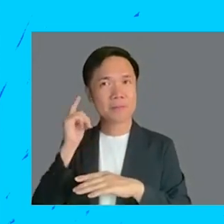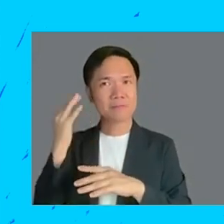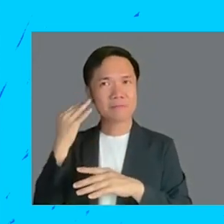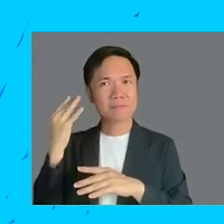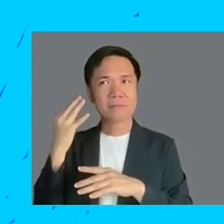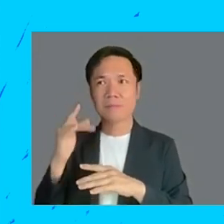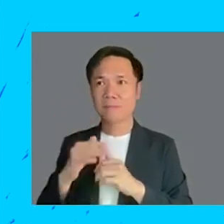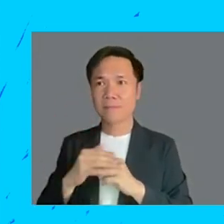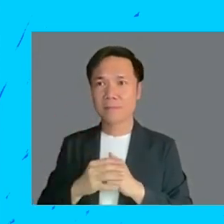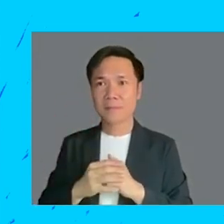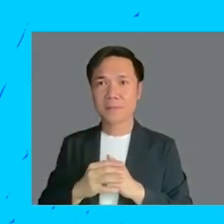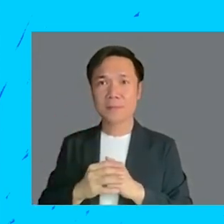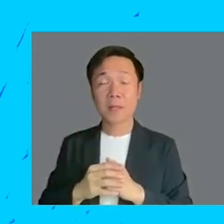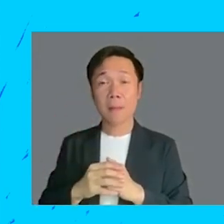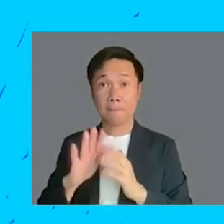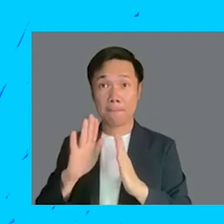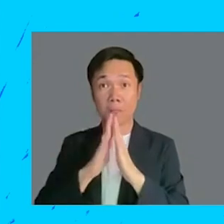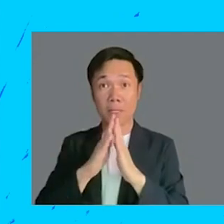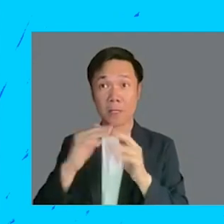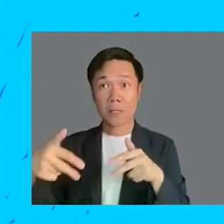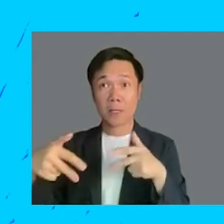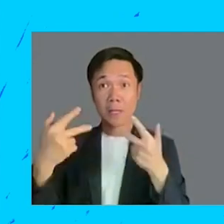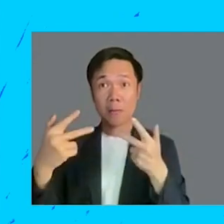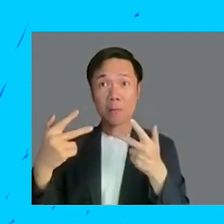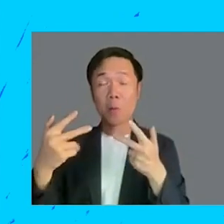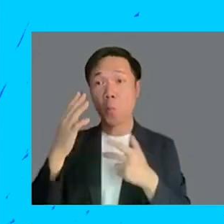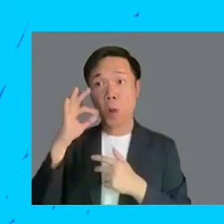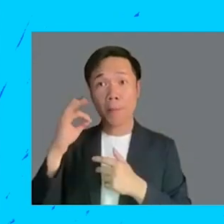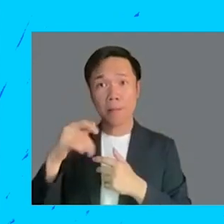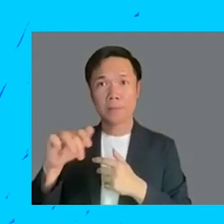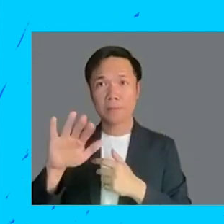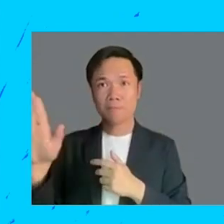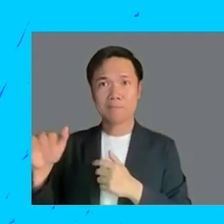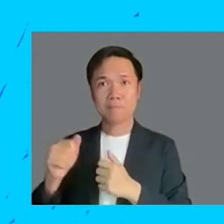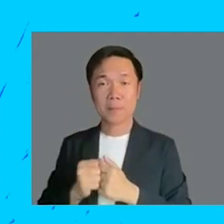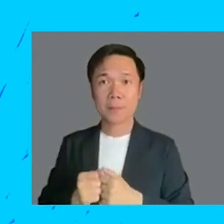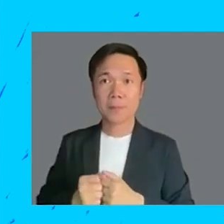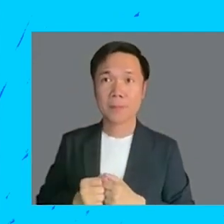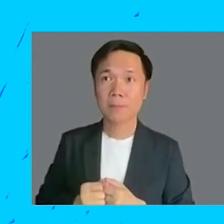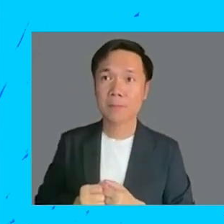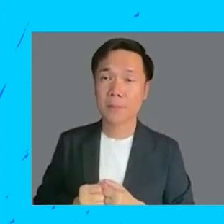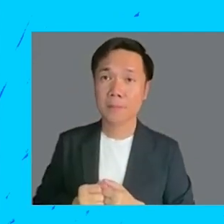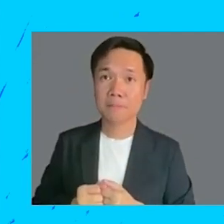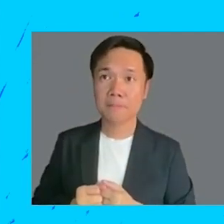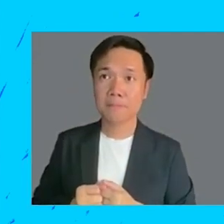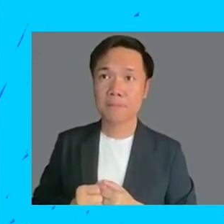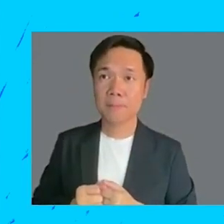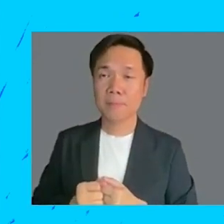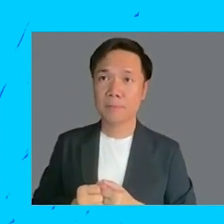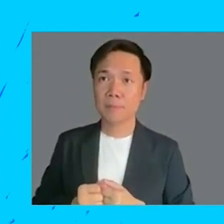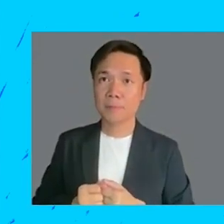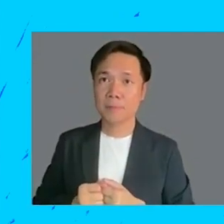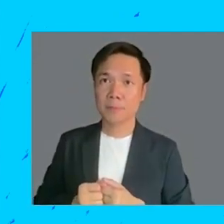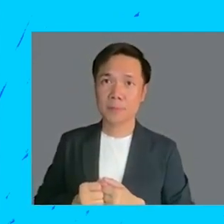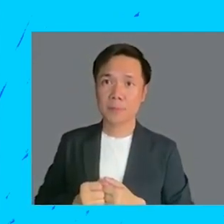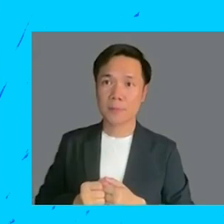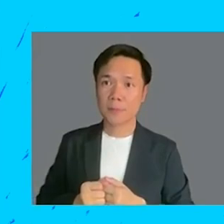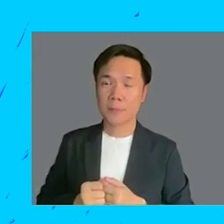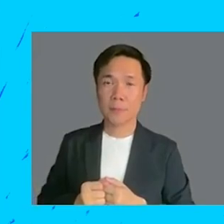and routine tests such as the renal and the liver tests. Thank